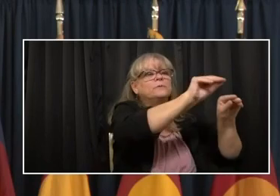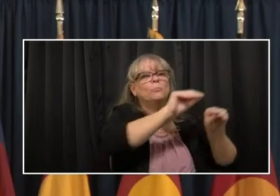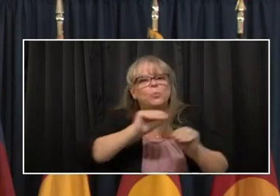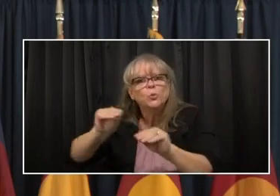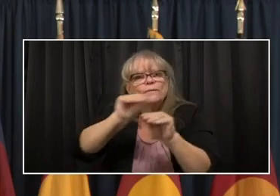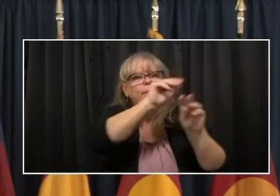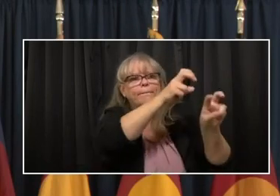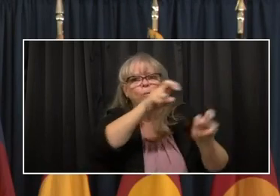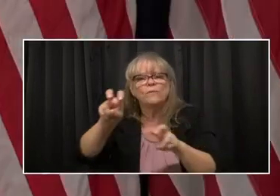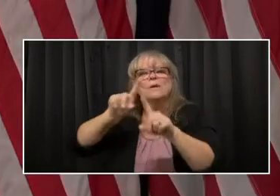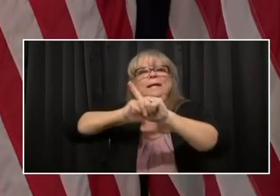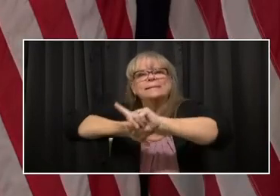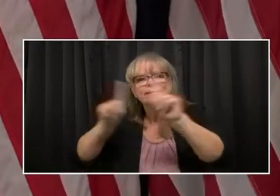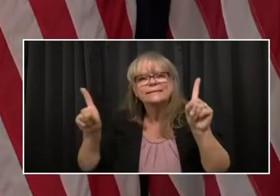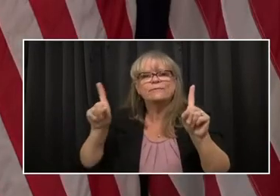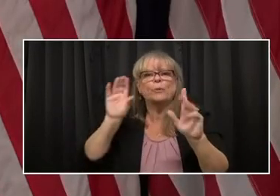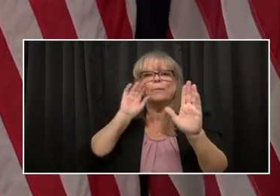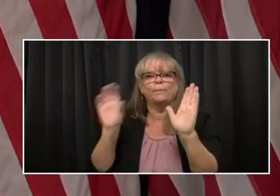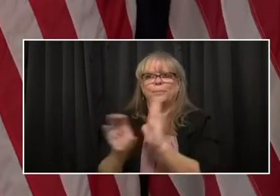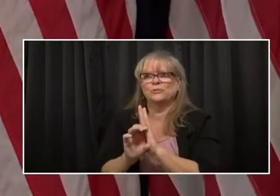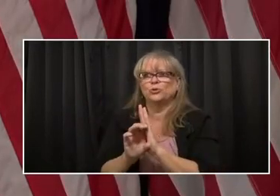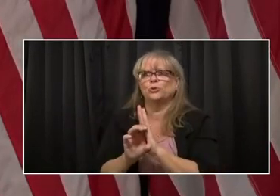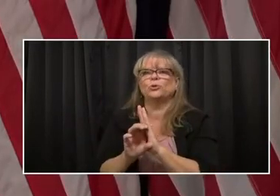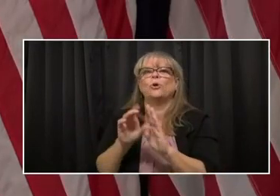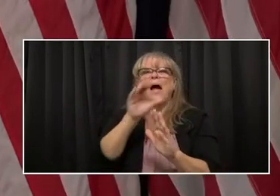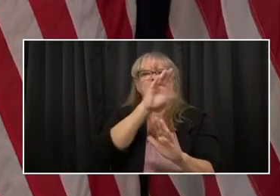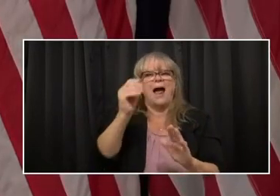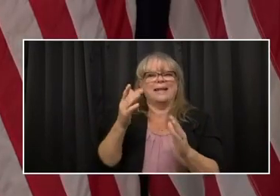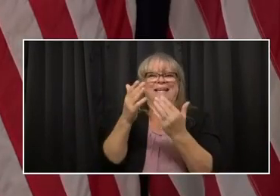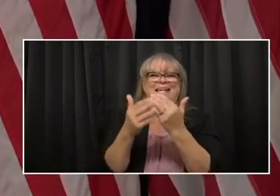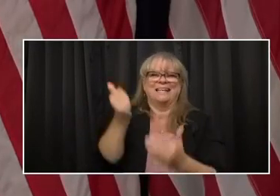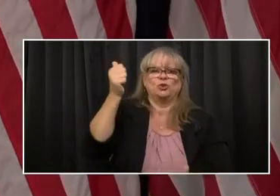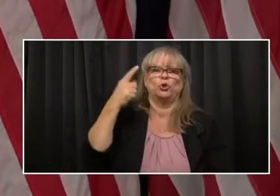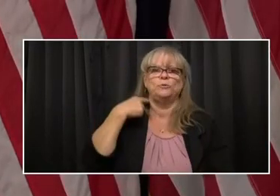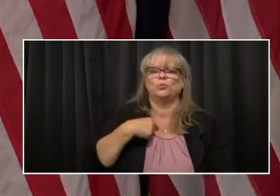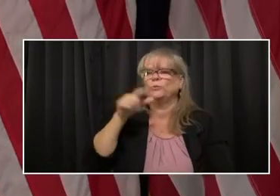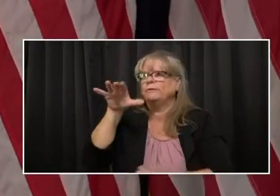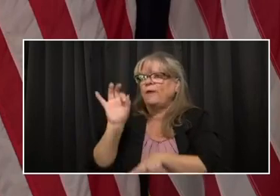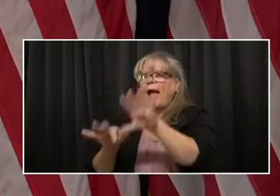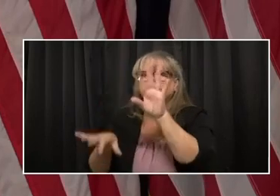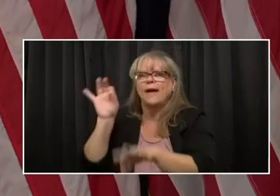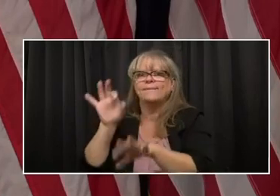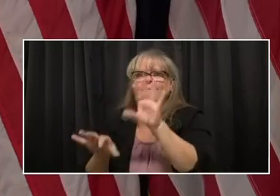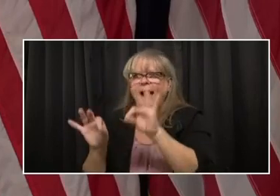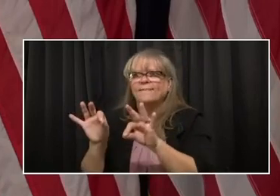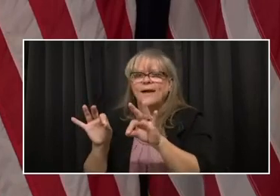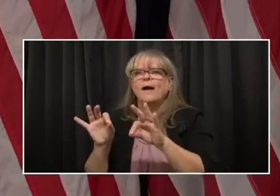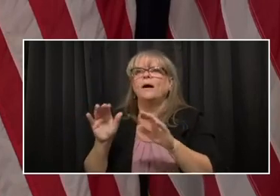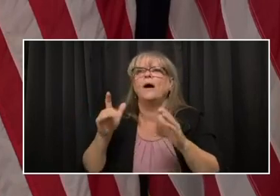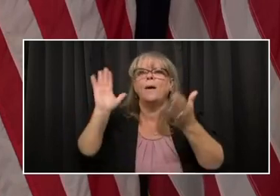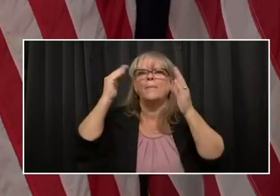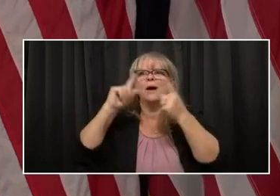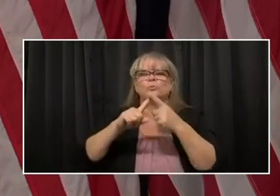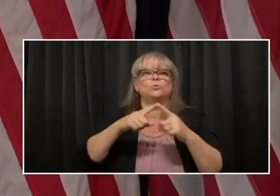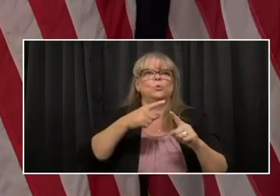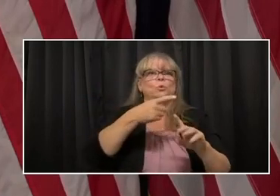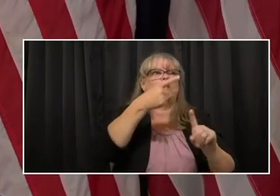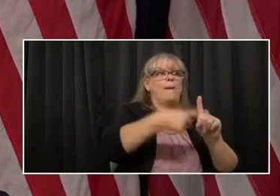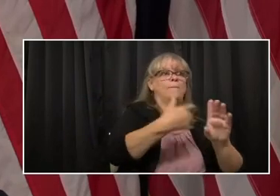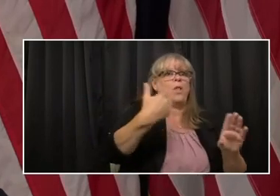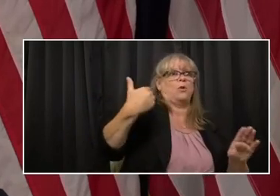it, but if you want to, time comparison over time with something you might have looked at a month or two ago, it should still be there. I got today's